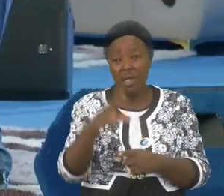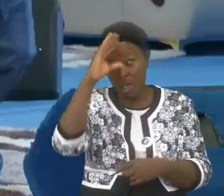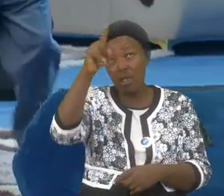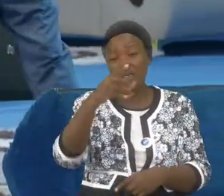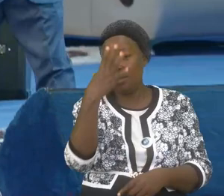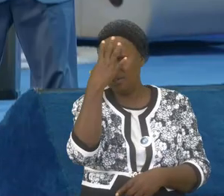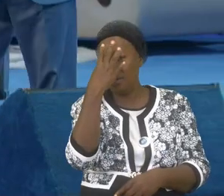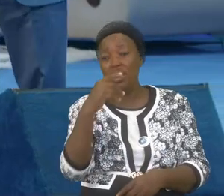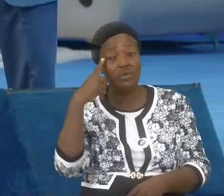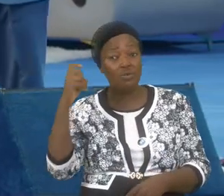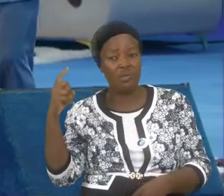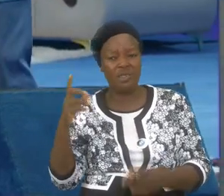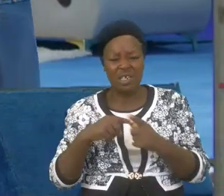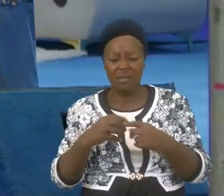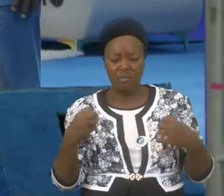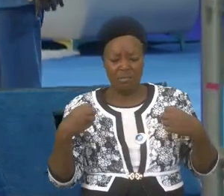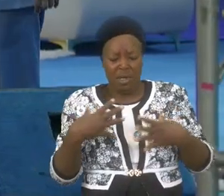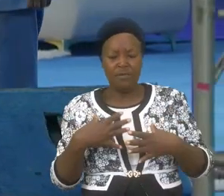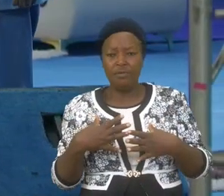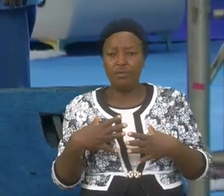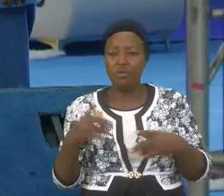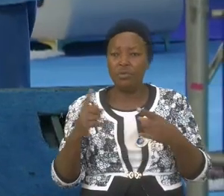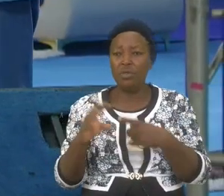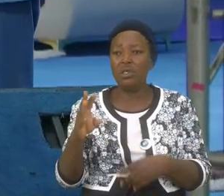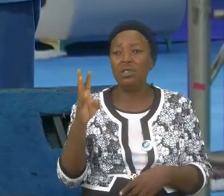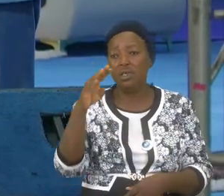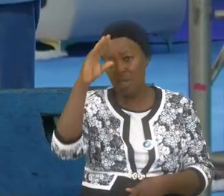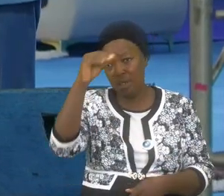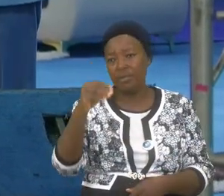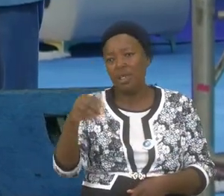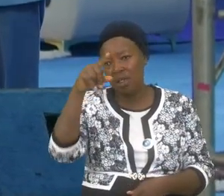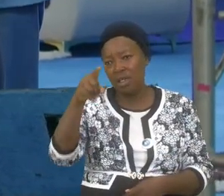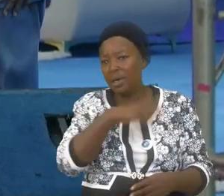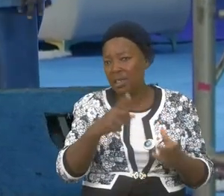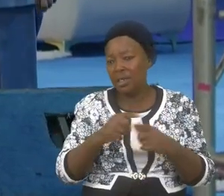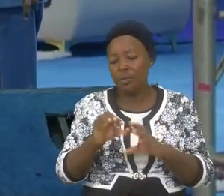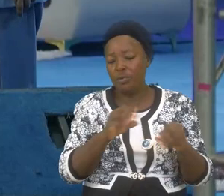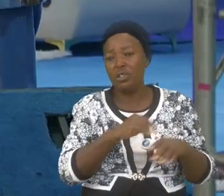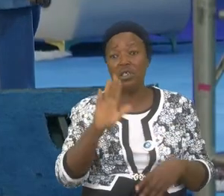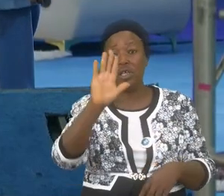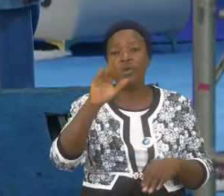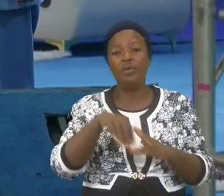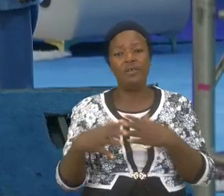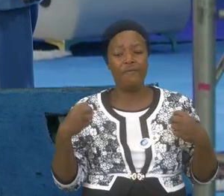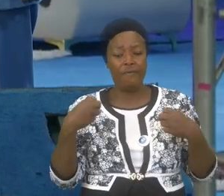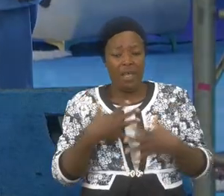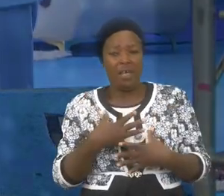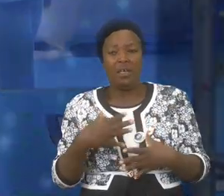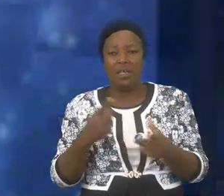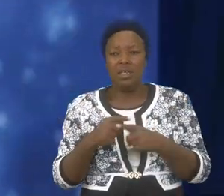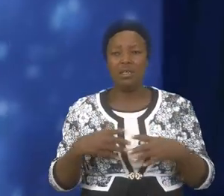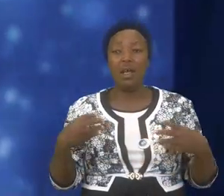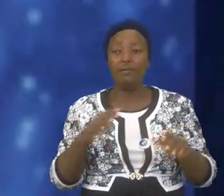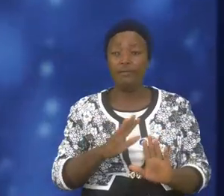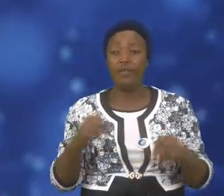put him in fear. He trembled. But then, lo and behold, he woke up in the morning.